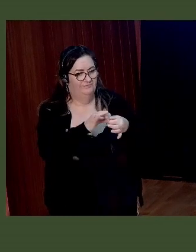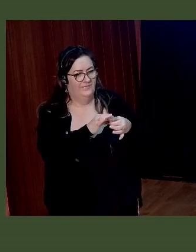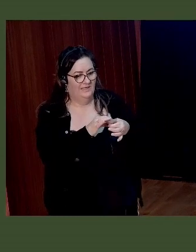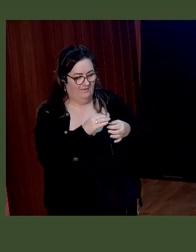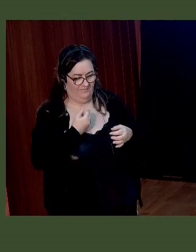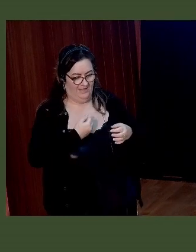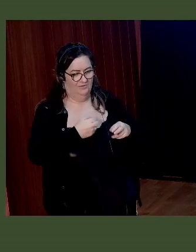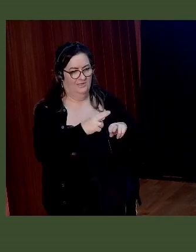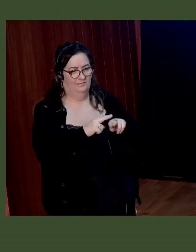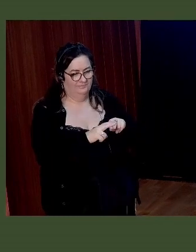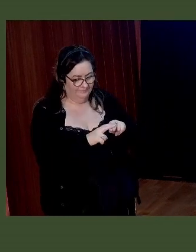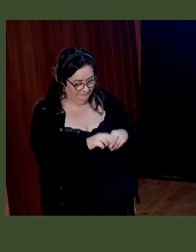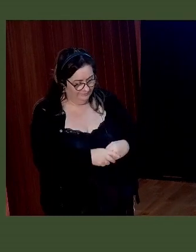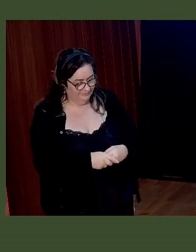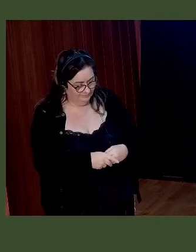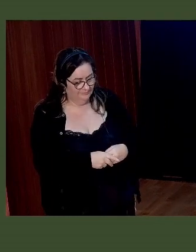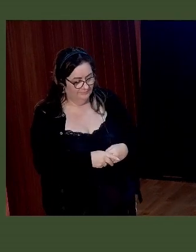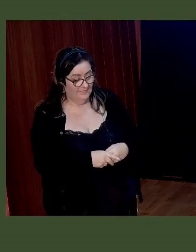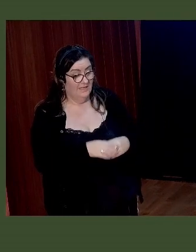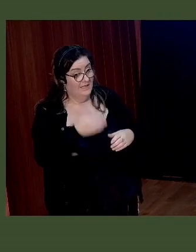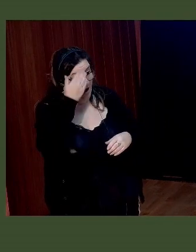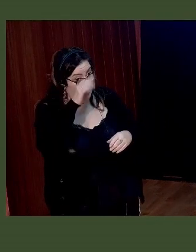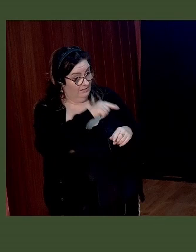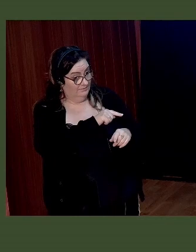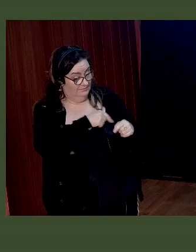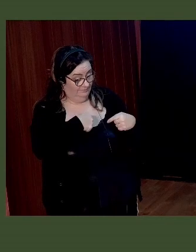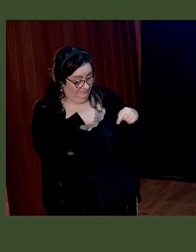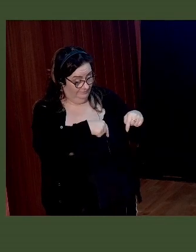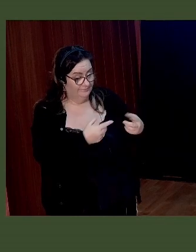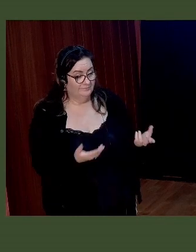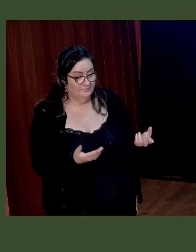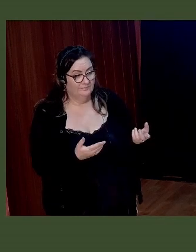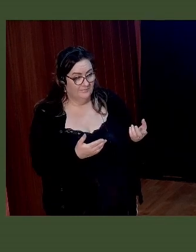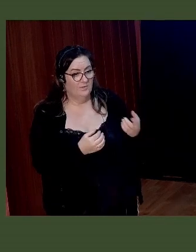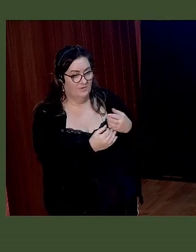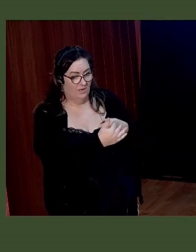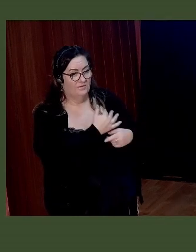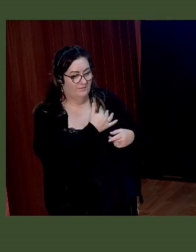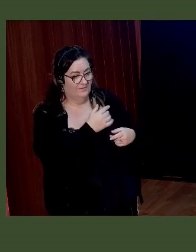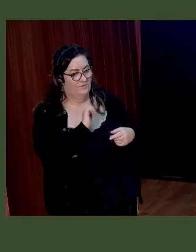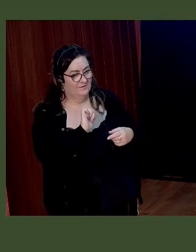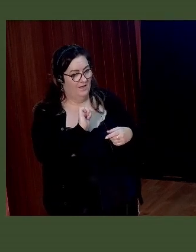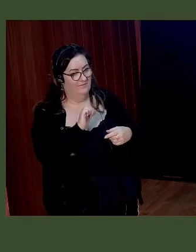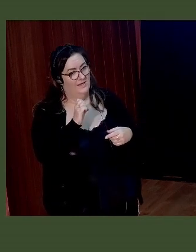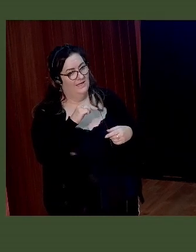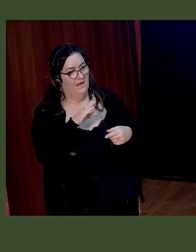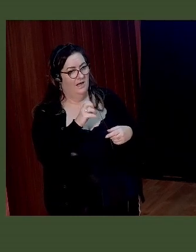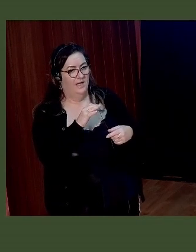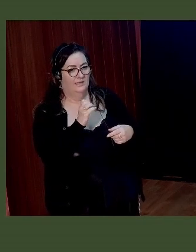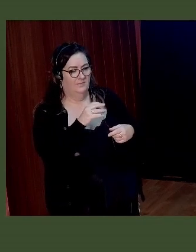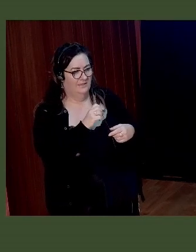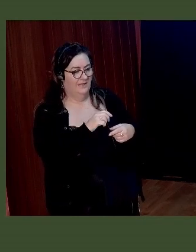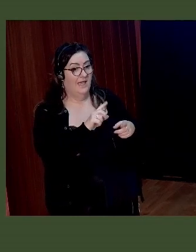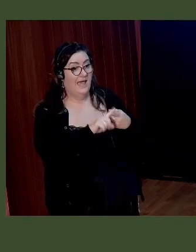nationality. The movement towards a nation state in Ireland was also influenced by the thinking of the Enlightenment